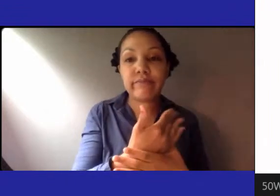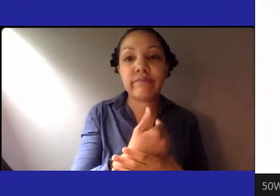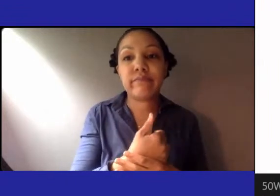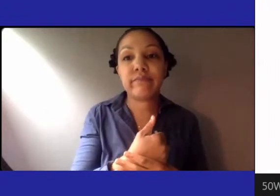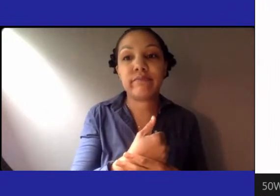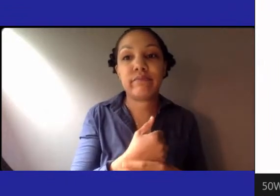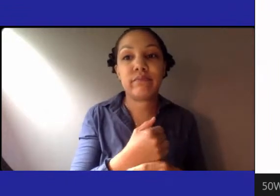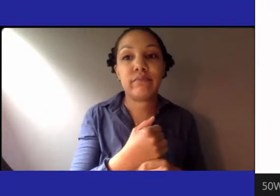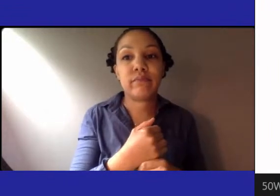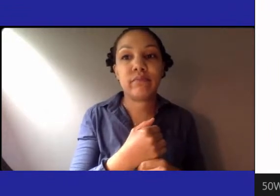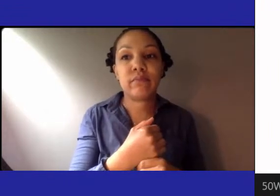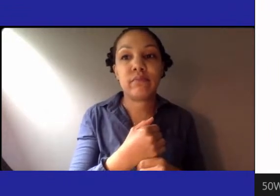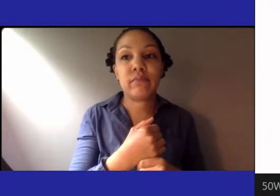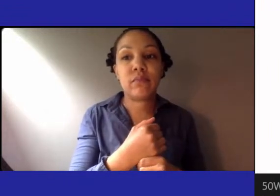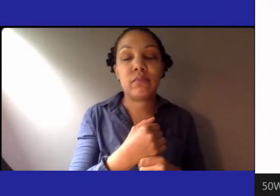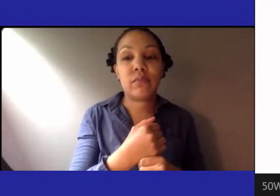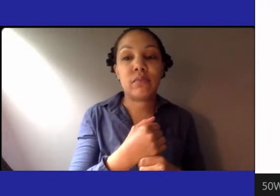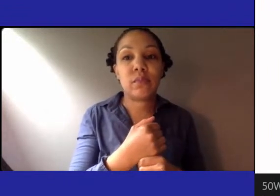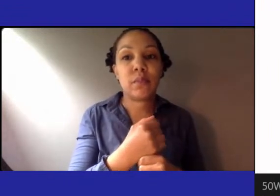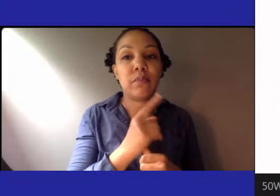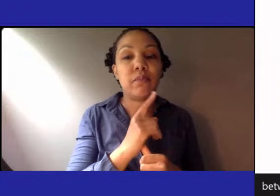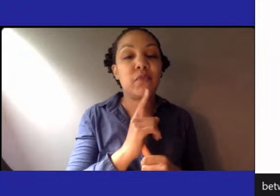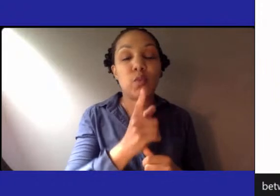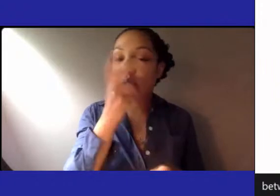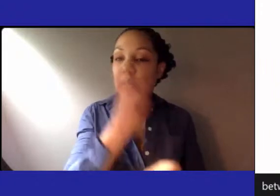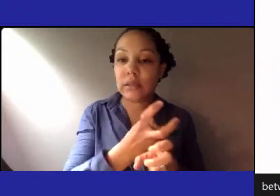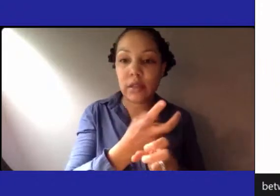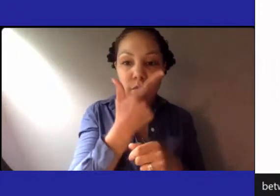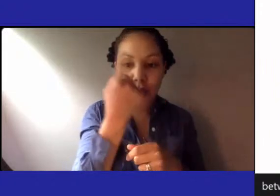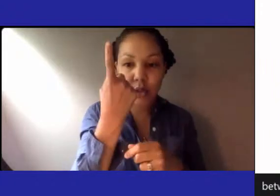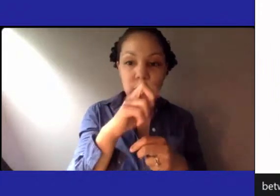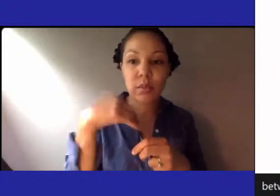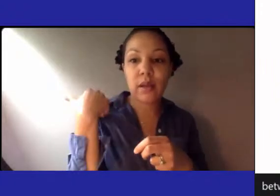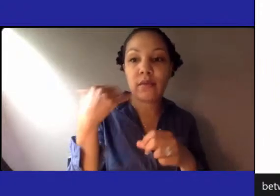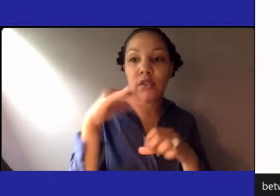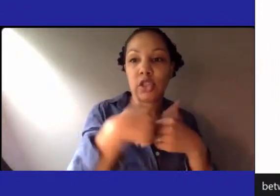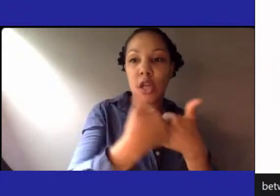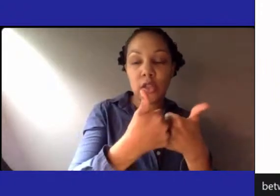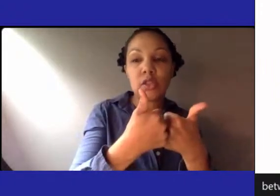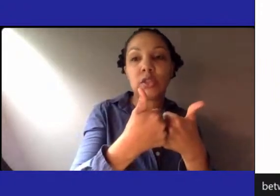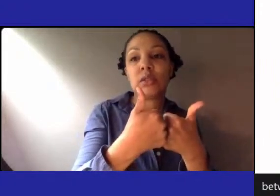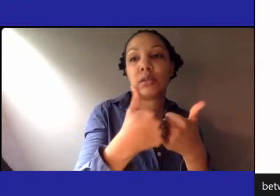additionally burdened, I think, by the challenges of dealing with the state NHRA.